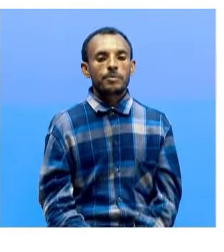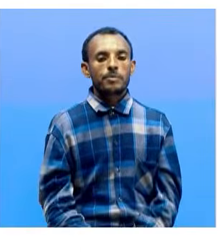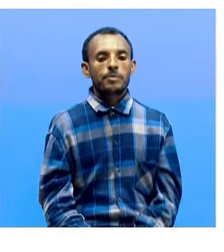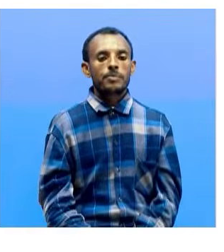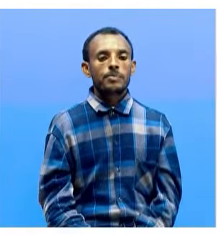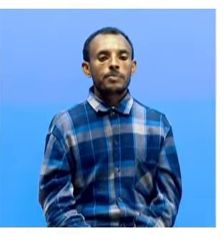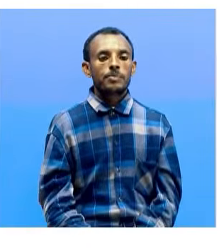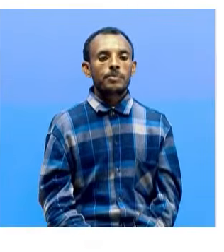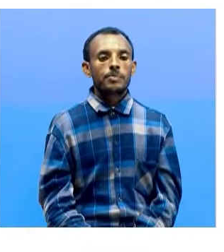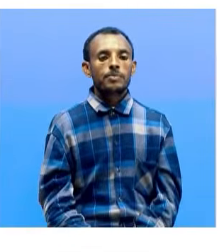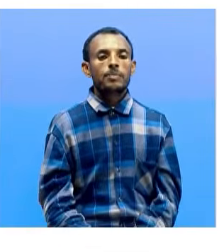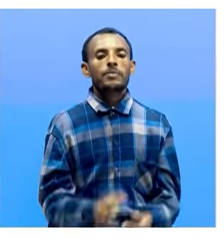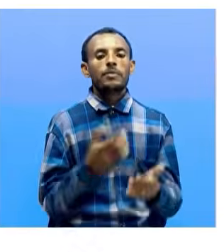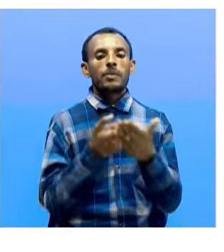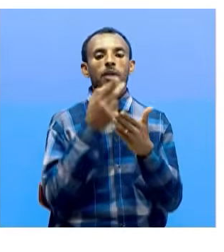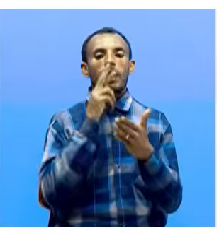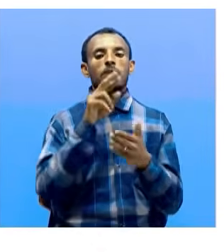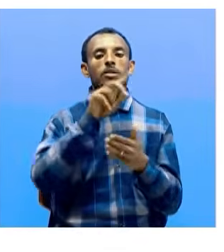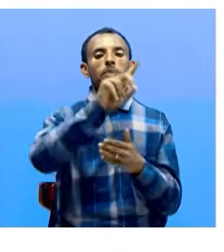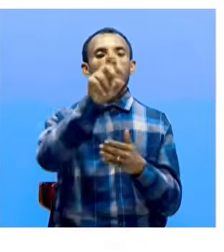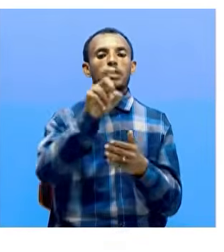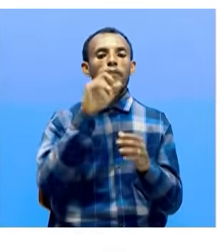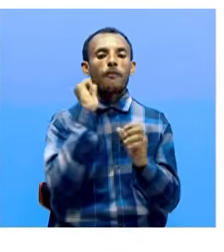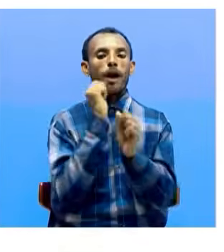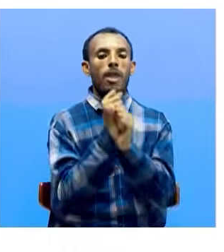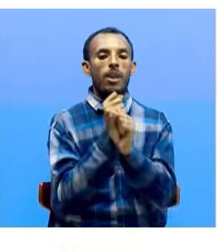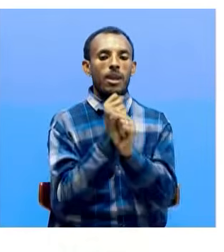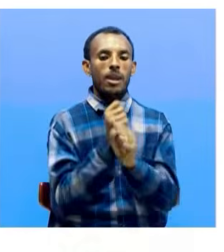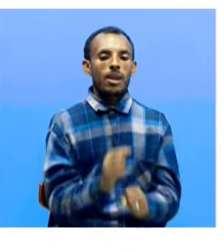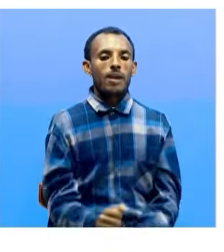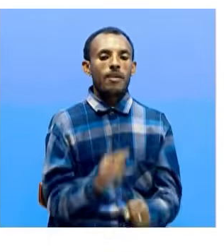Okay. Here the question is find